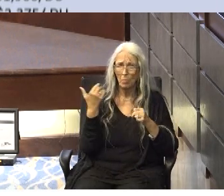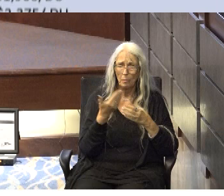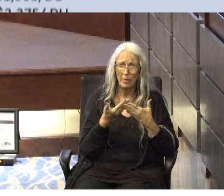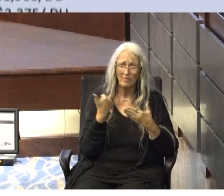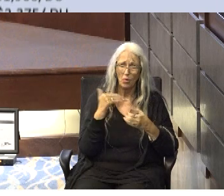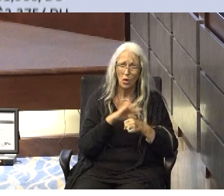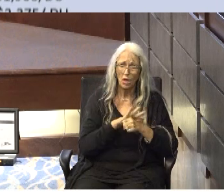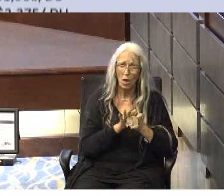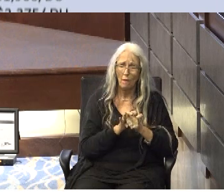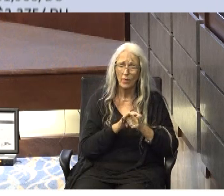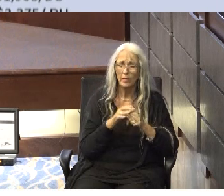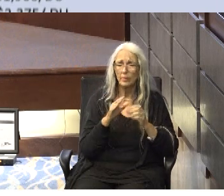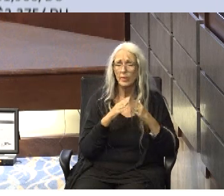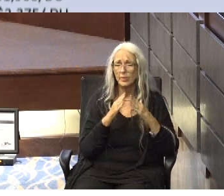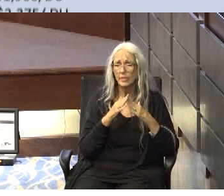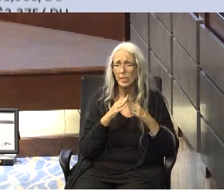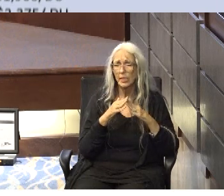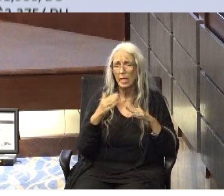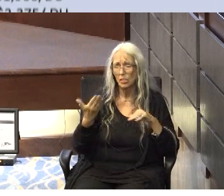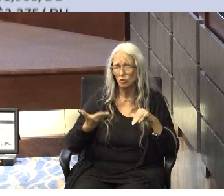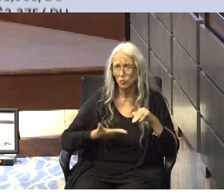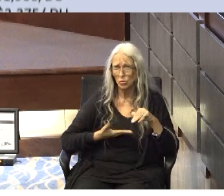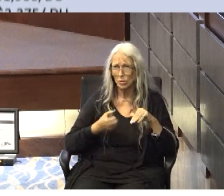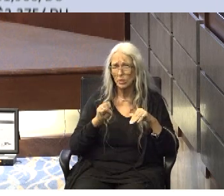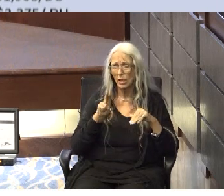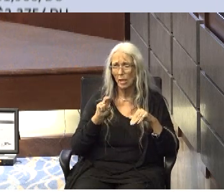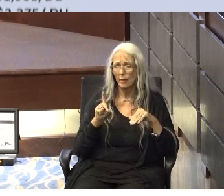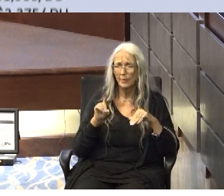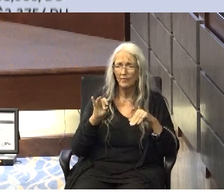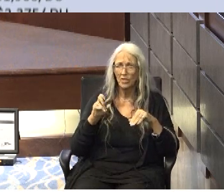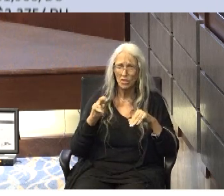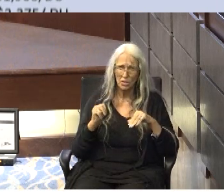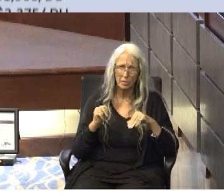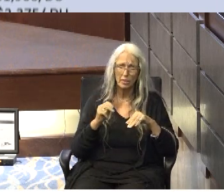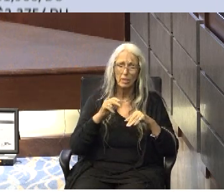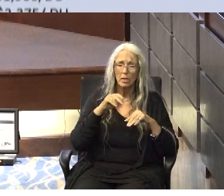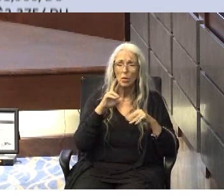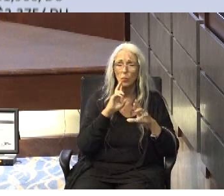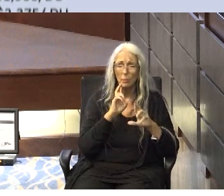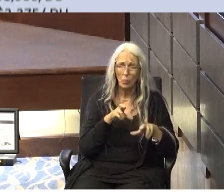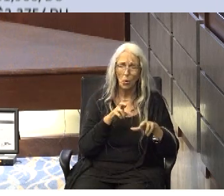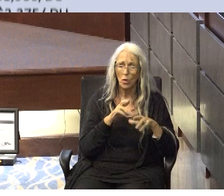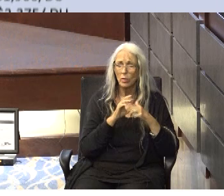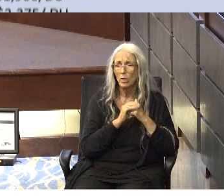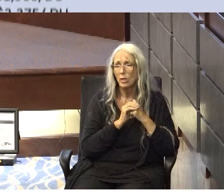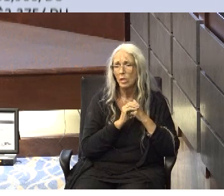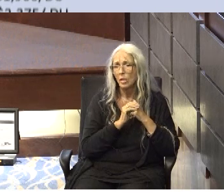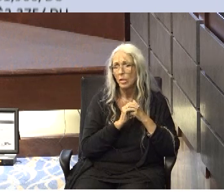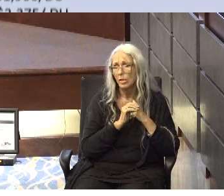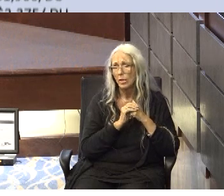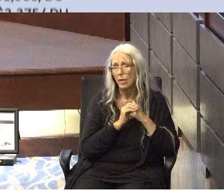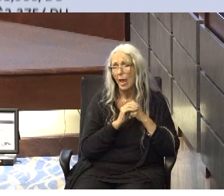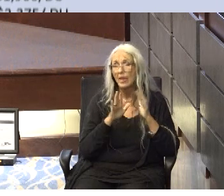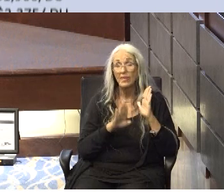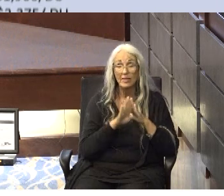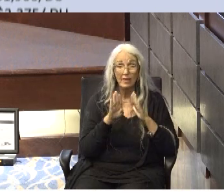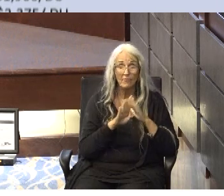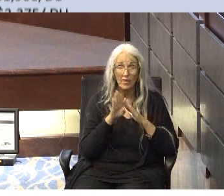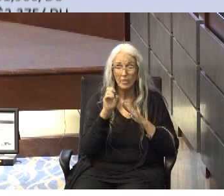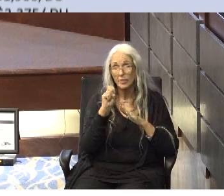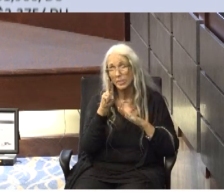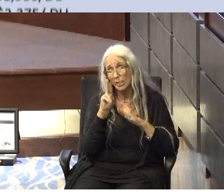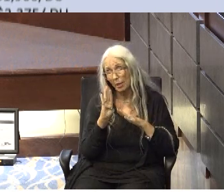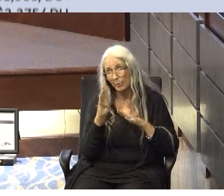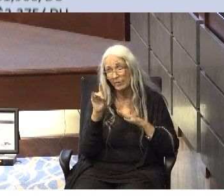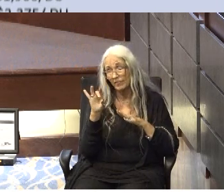COVID, the city entered into a study, a subdivision diagnostic report with Friesen Nichols, and then they developed a